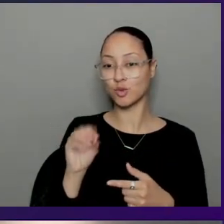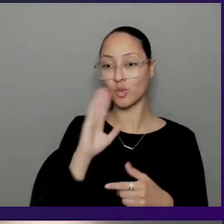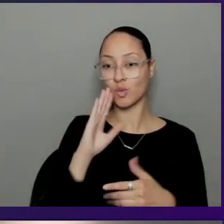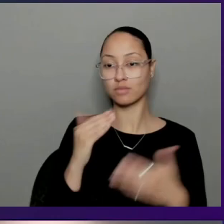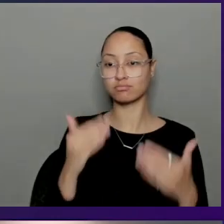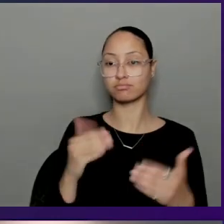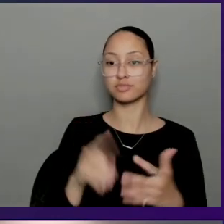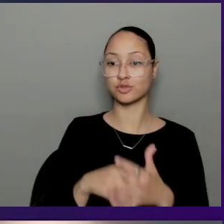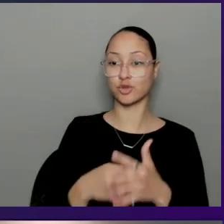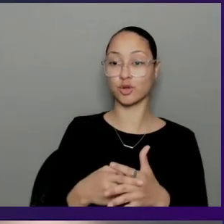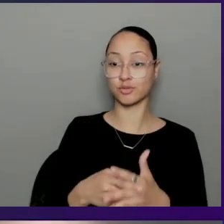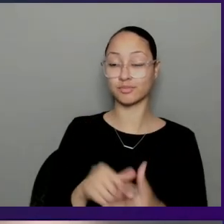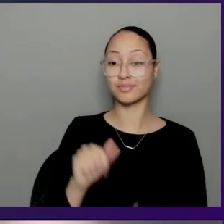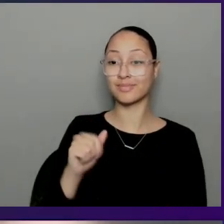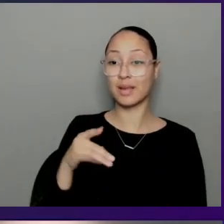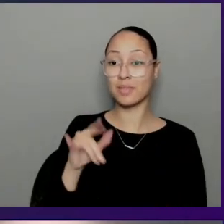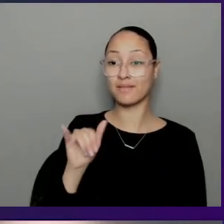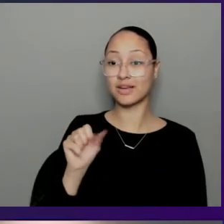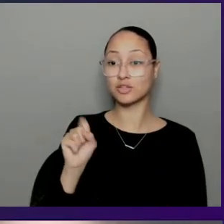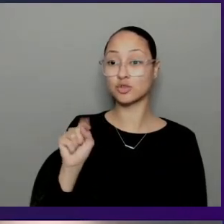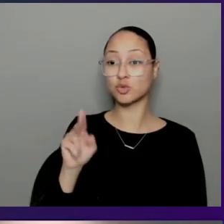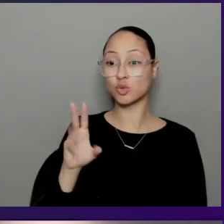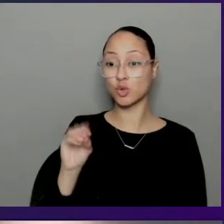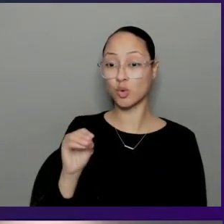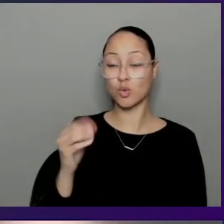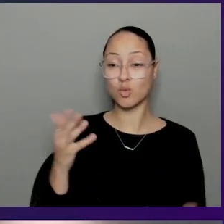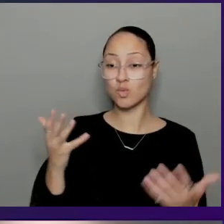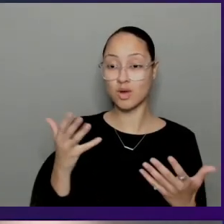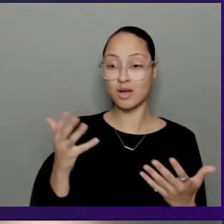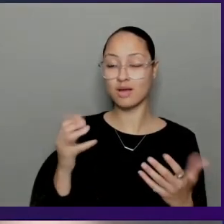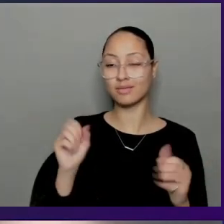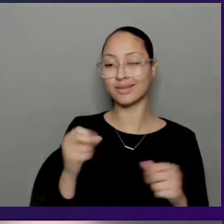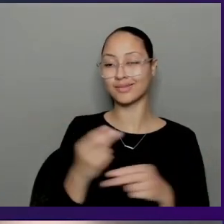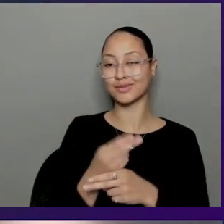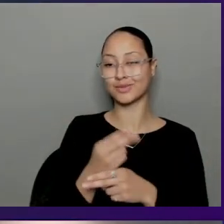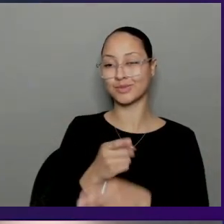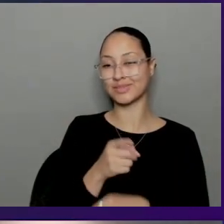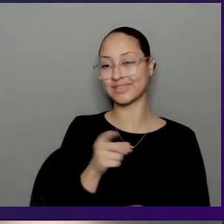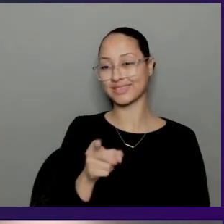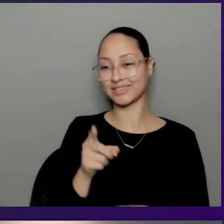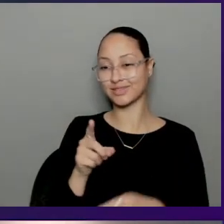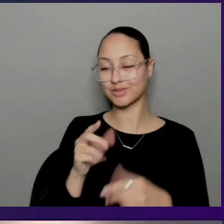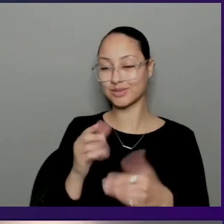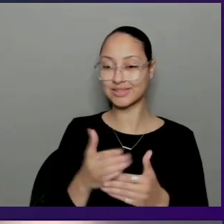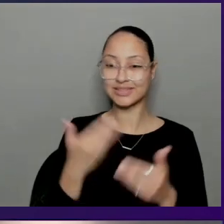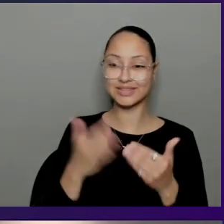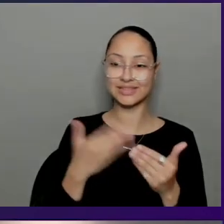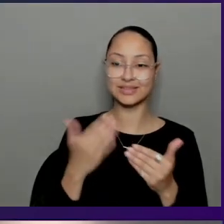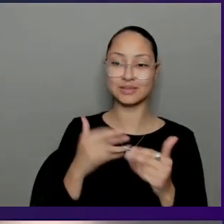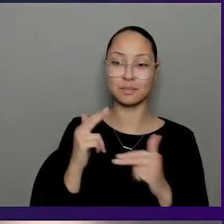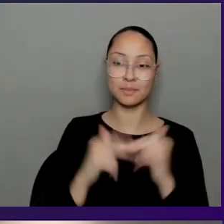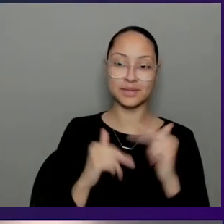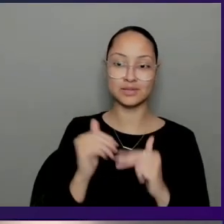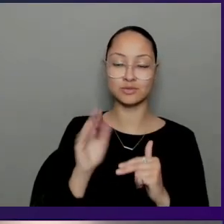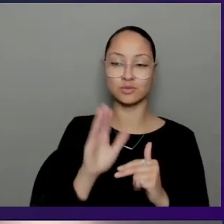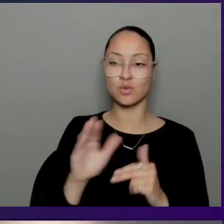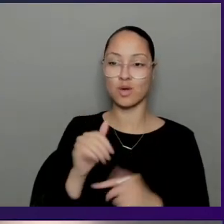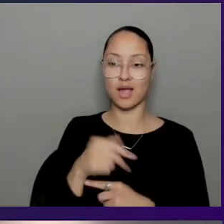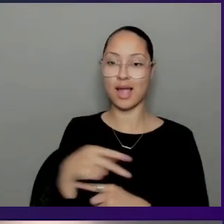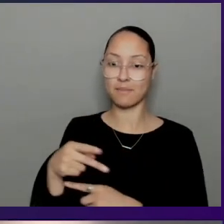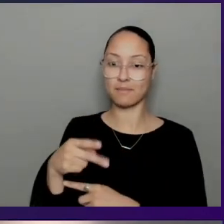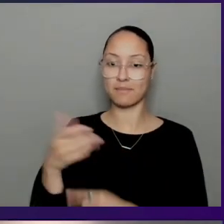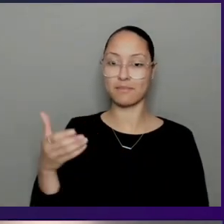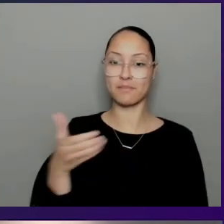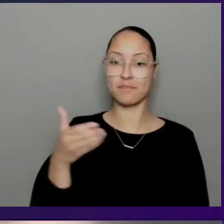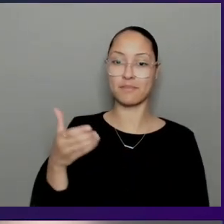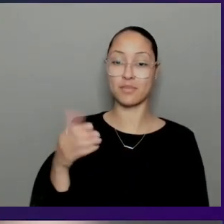Amplify Studio is basically a visual web interface that you can use to easily build and ship your web or mobile application with no